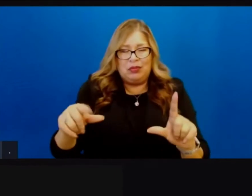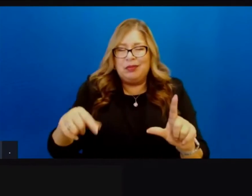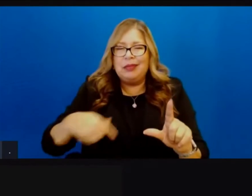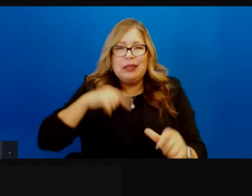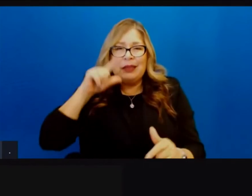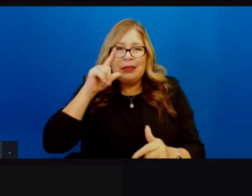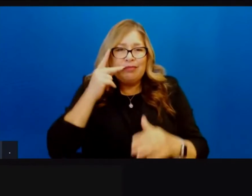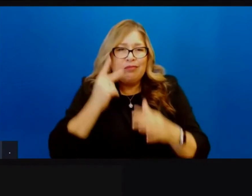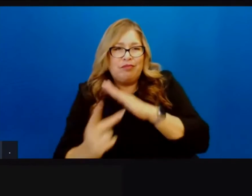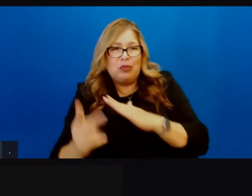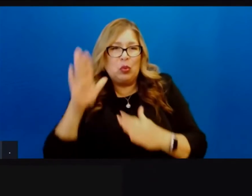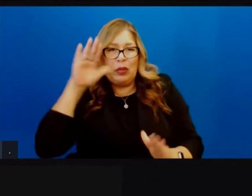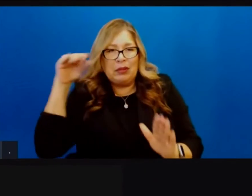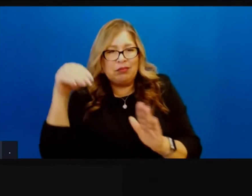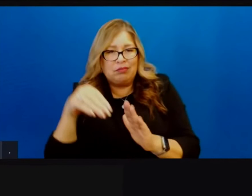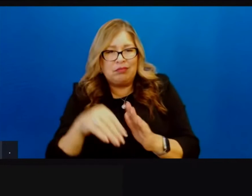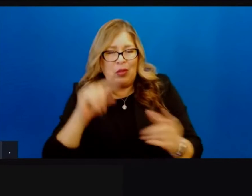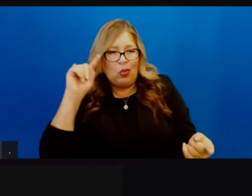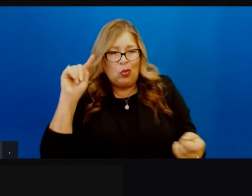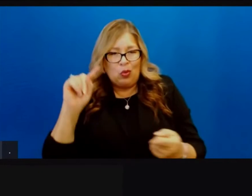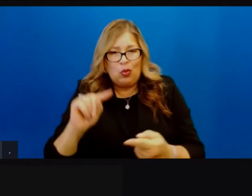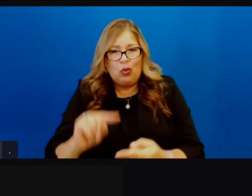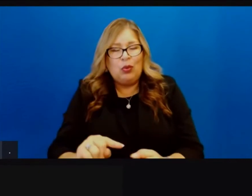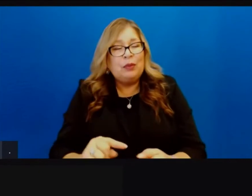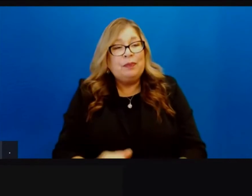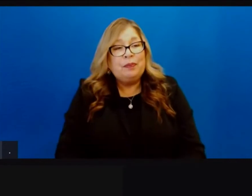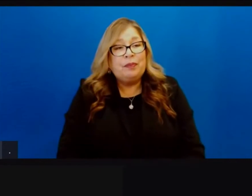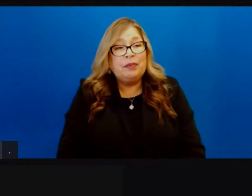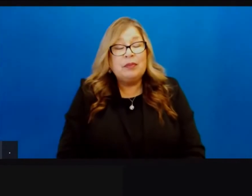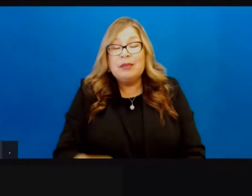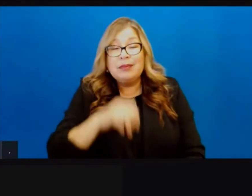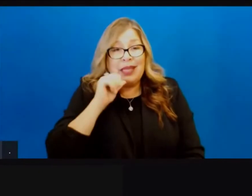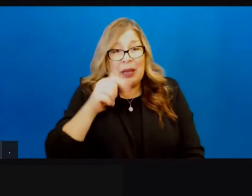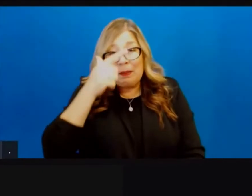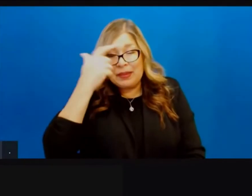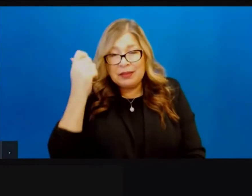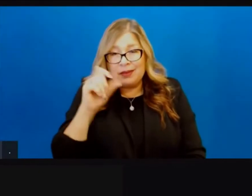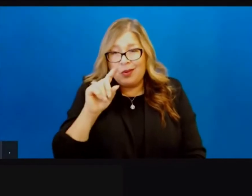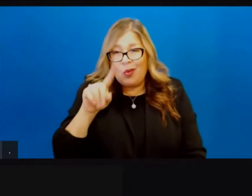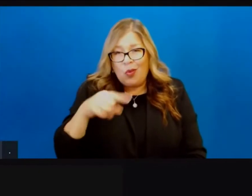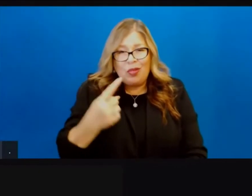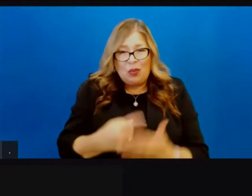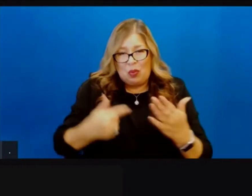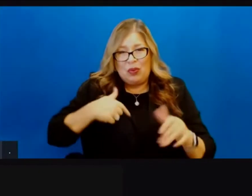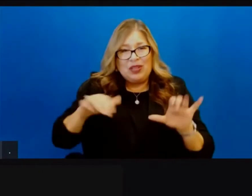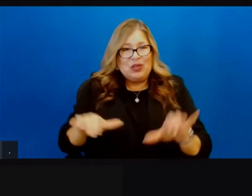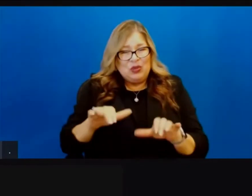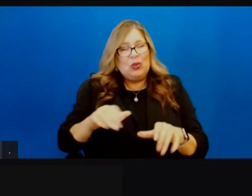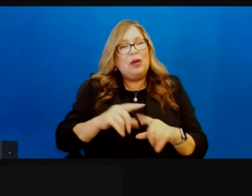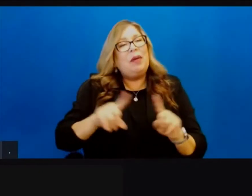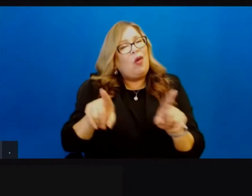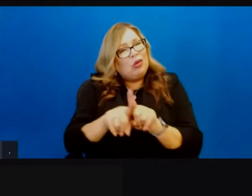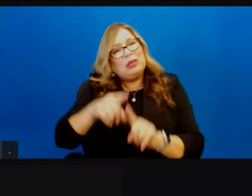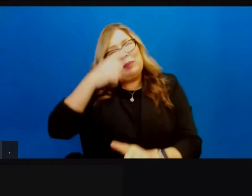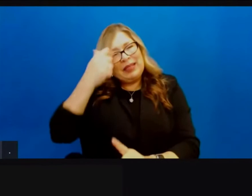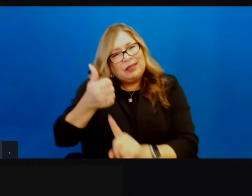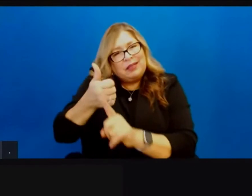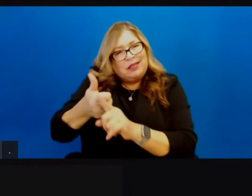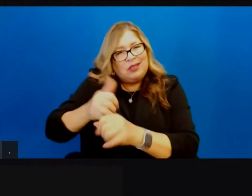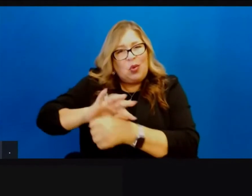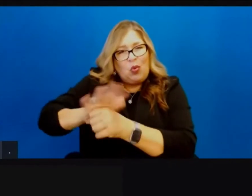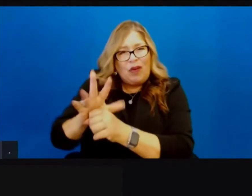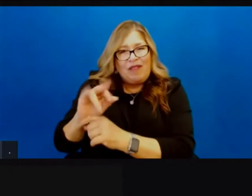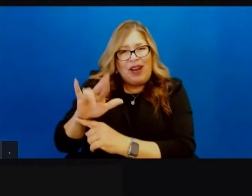months, that will be the case, not because of only the things we do, but the characteristics of the virus, the fact that